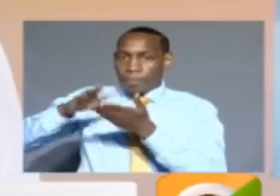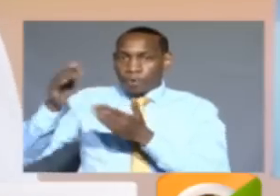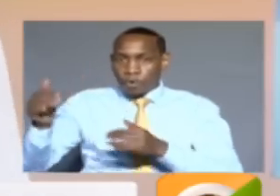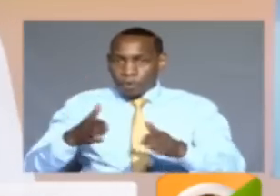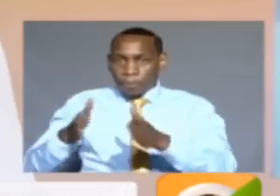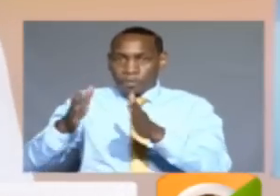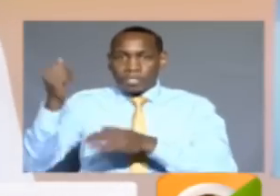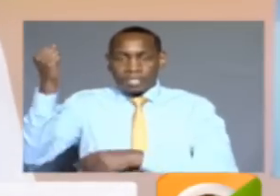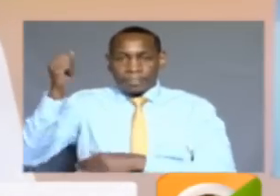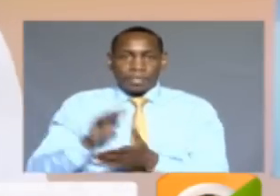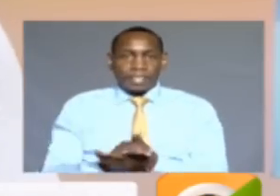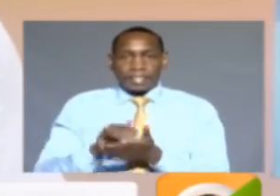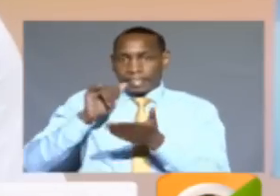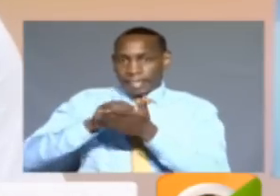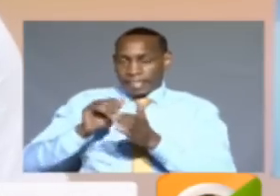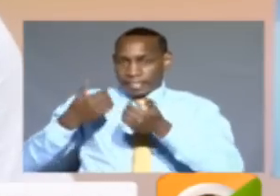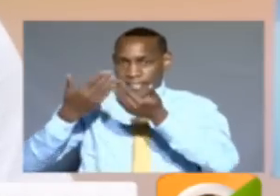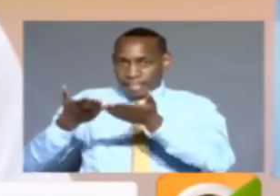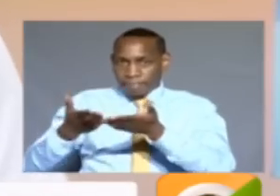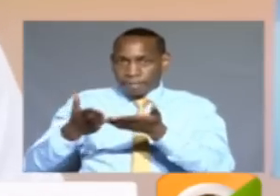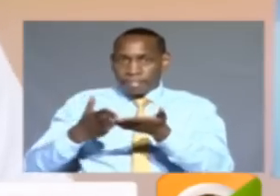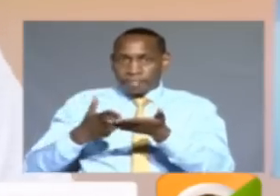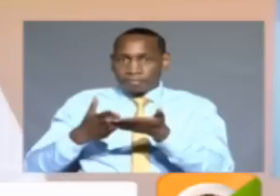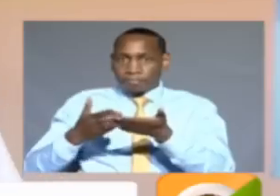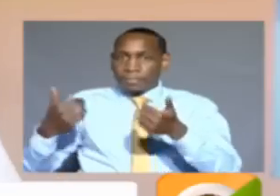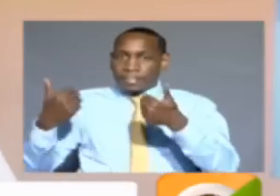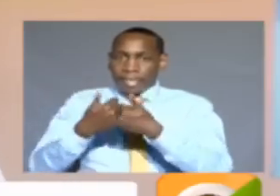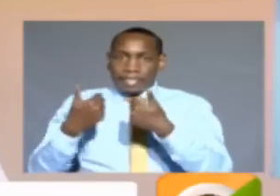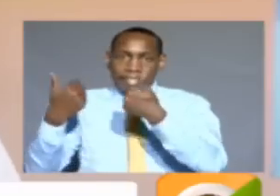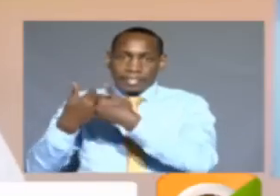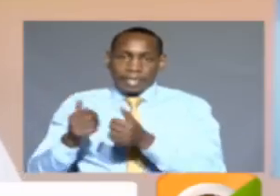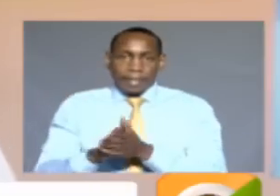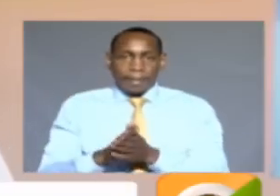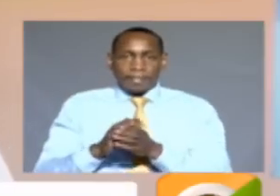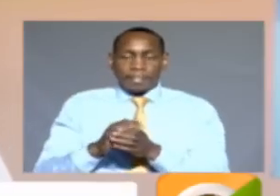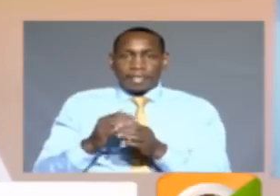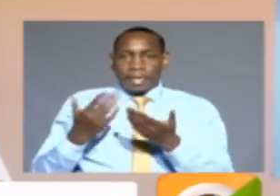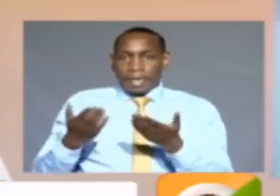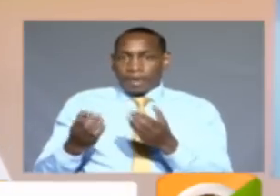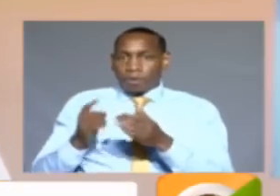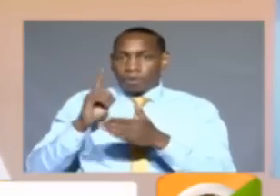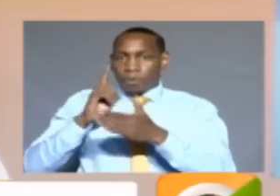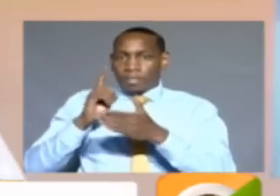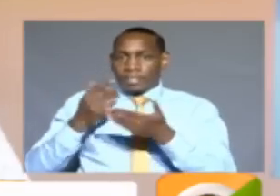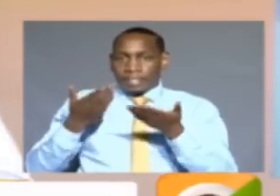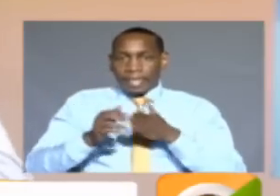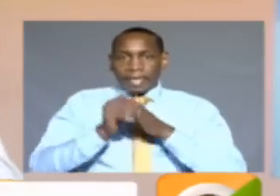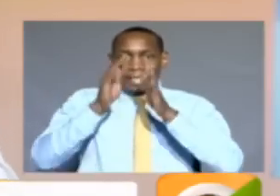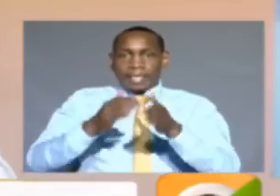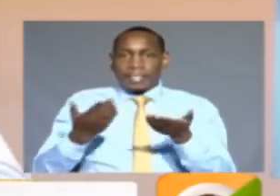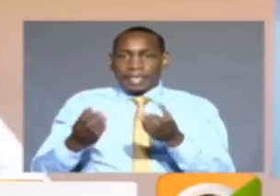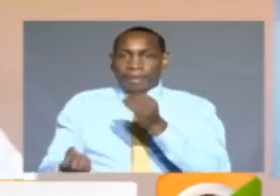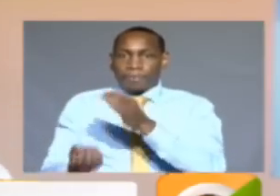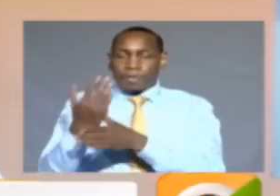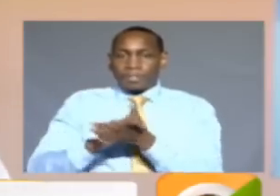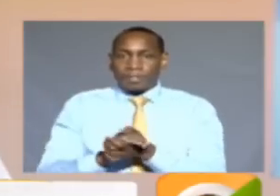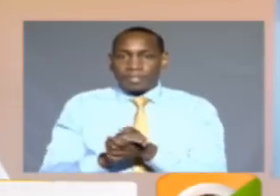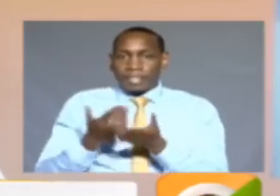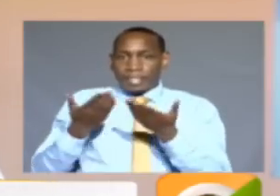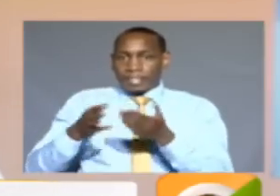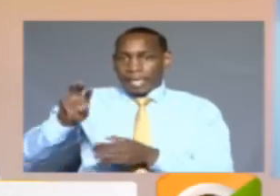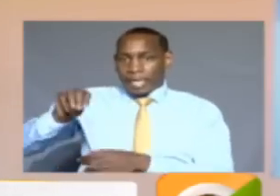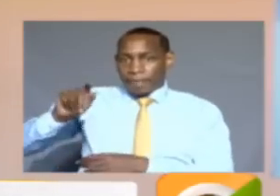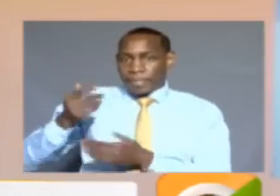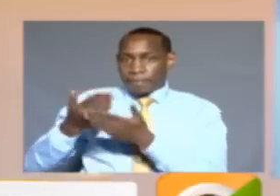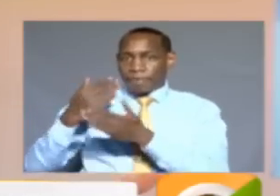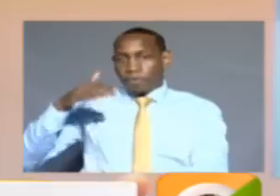know, that put them through some struggles. What has produced the current leaders? The guy drinking and jumping over a fence over